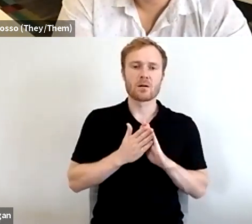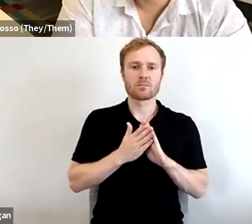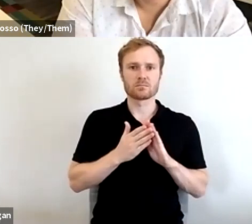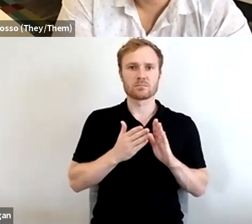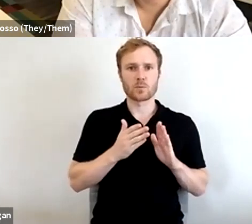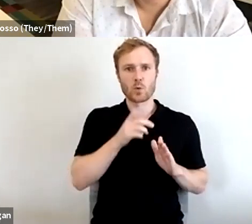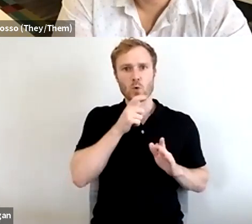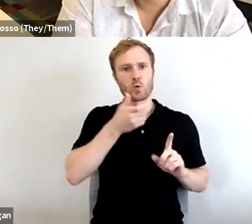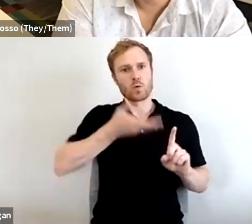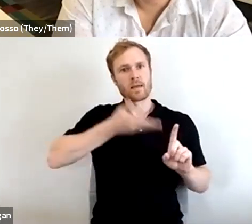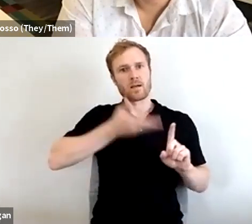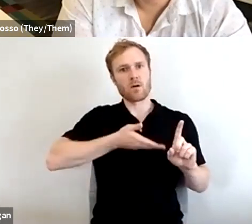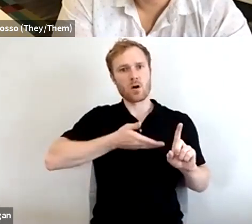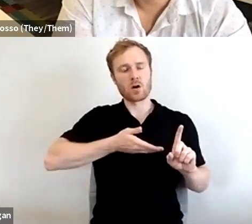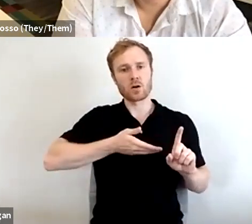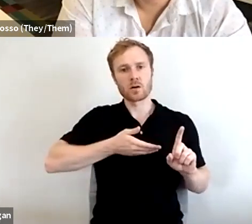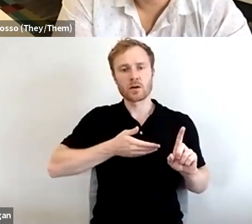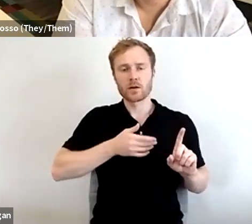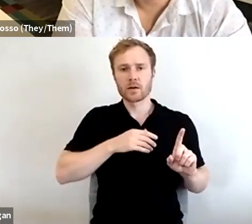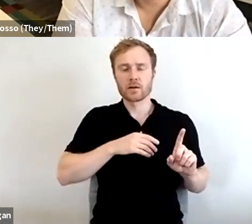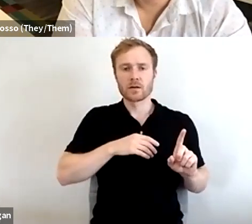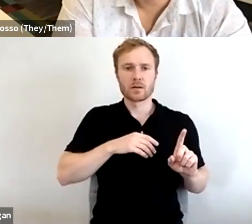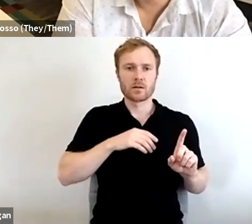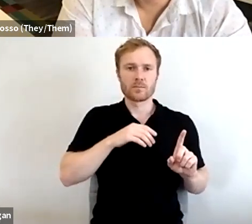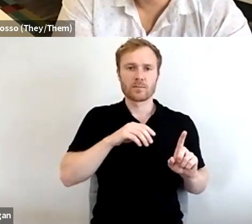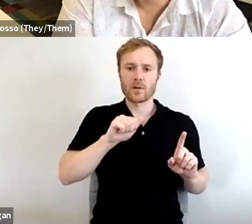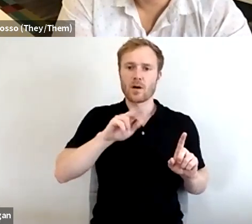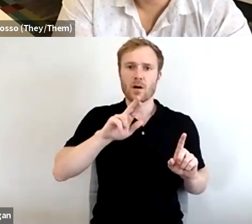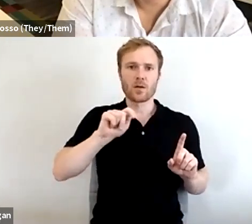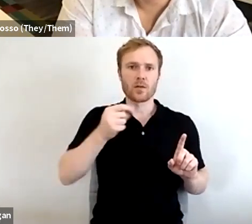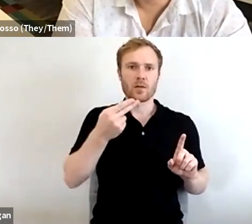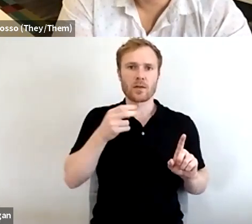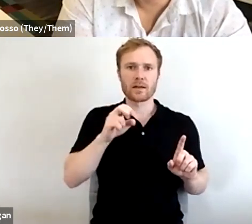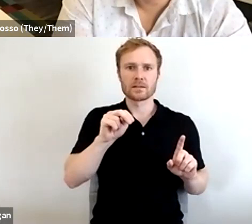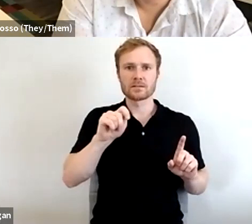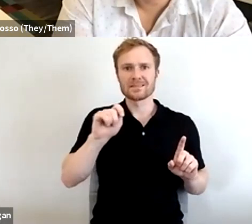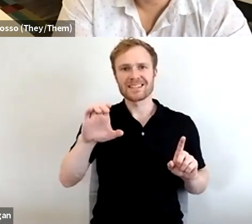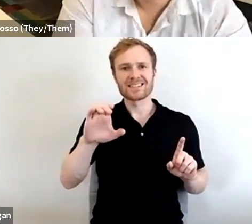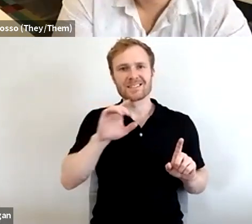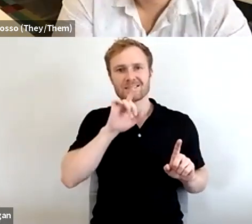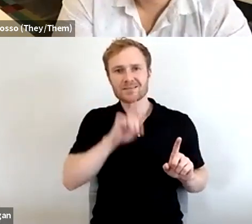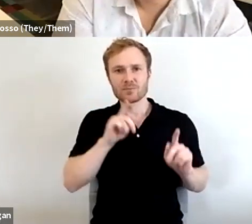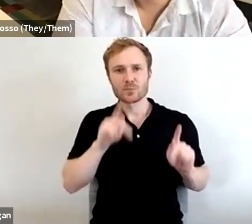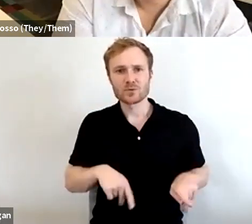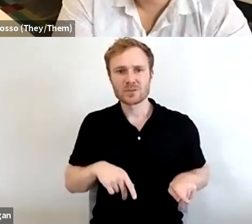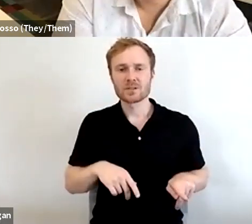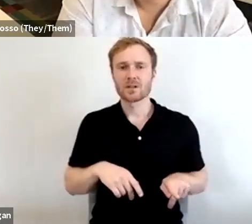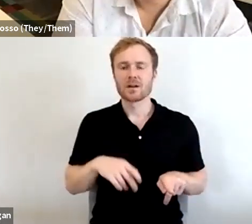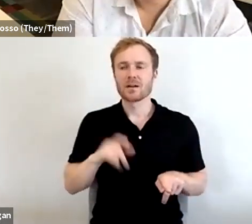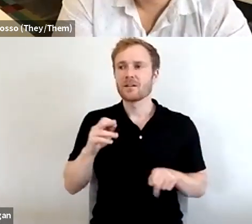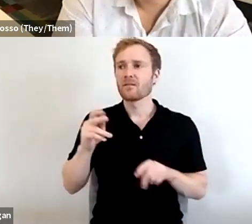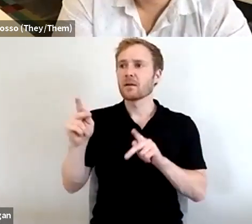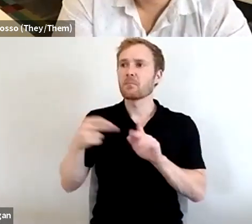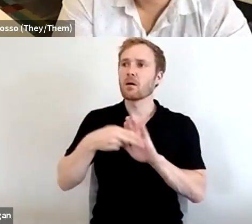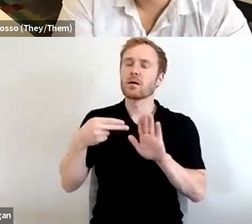Having to deal with dead naming, people purposely using wrong pronouns and not making an